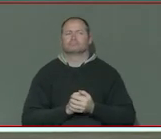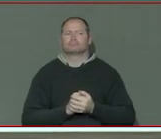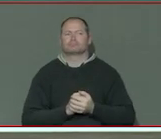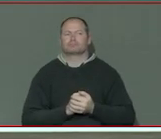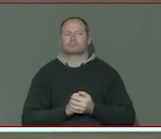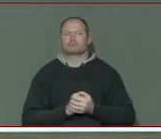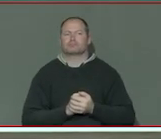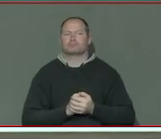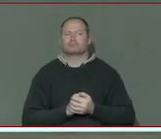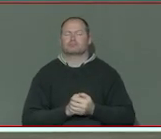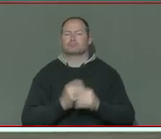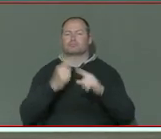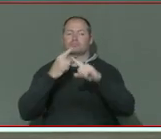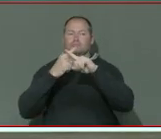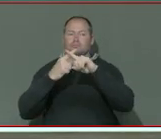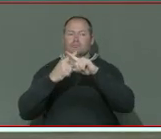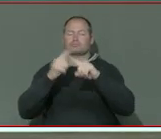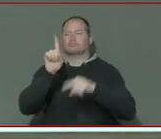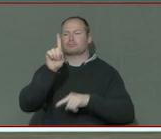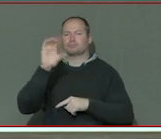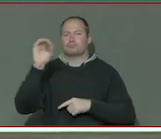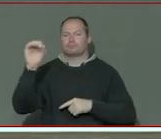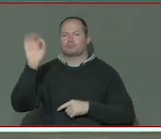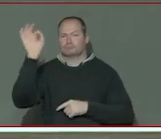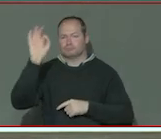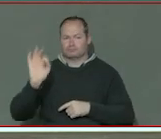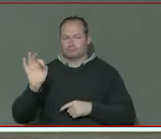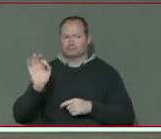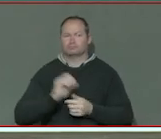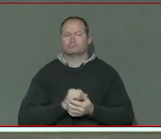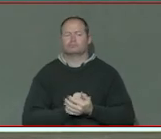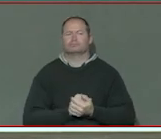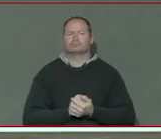12,550, and we calculate the percentage.